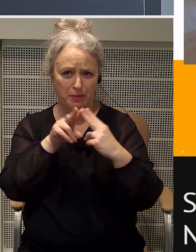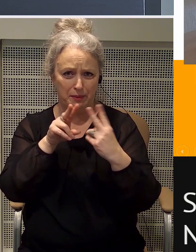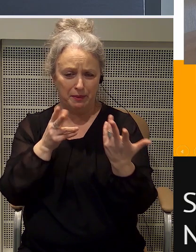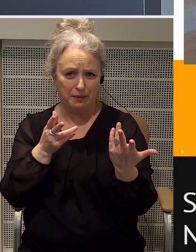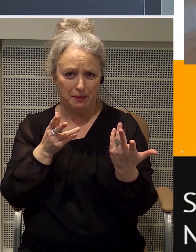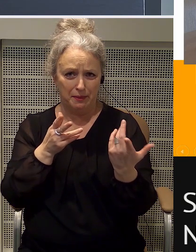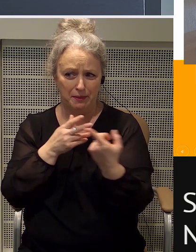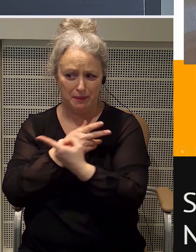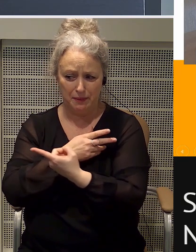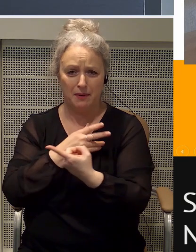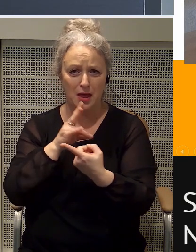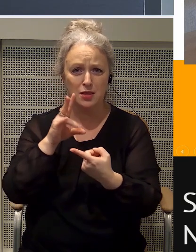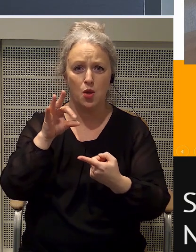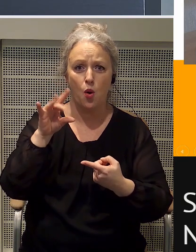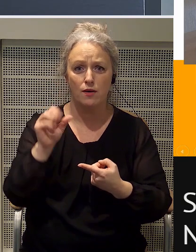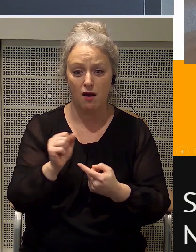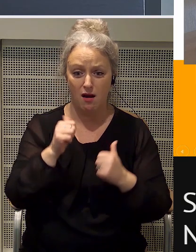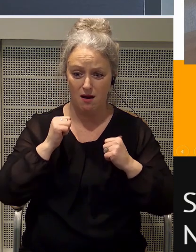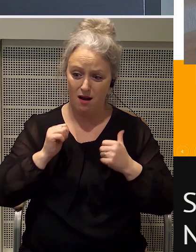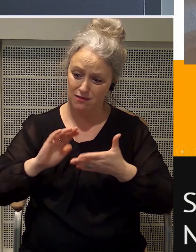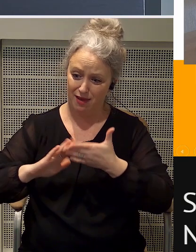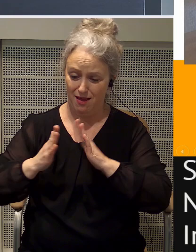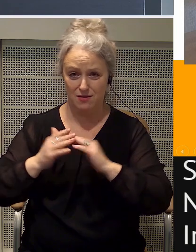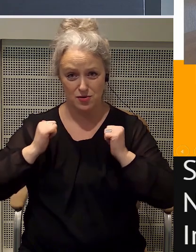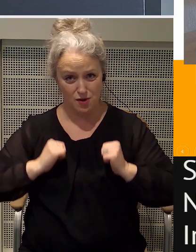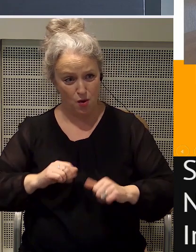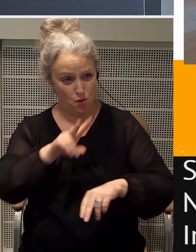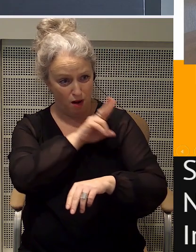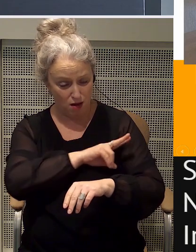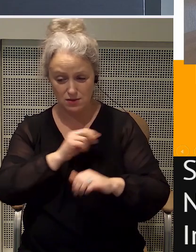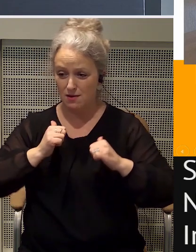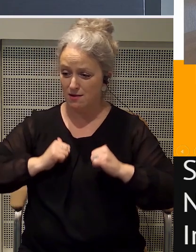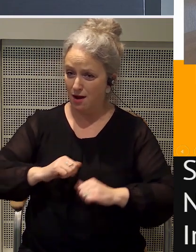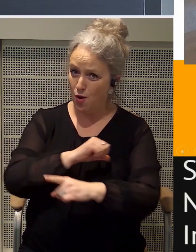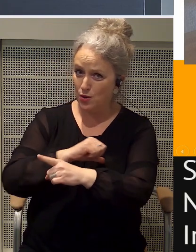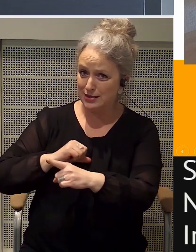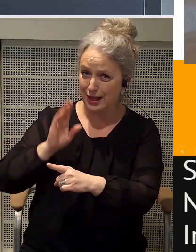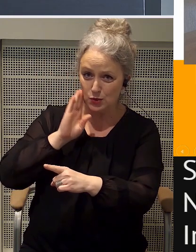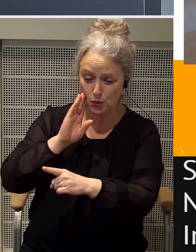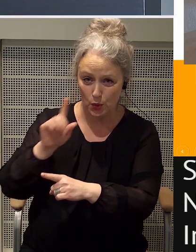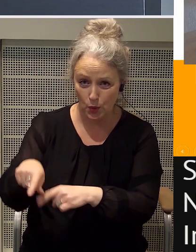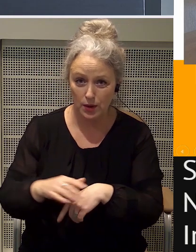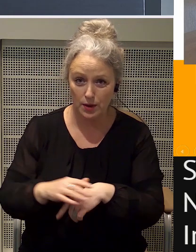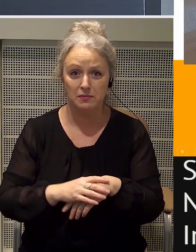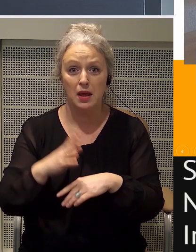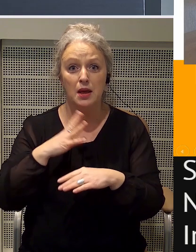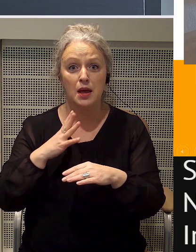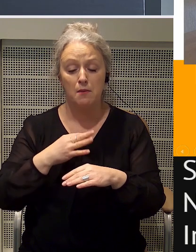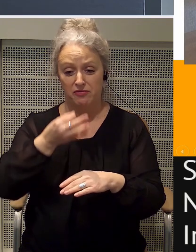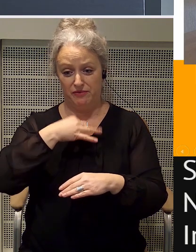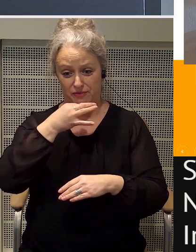And that it's strange that they don't have to be contacting their doctor constantly.